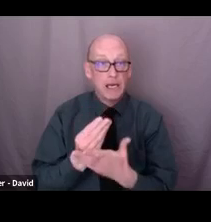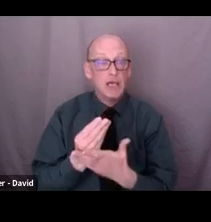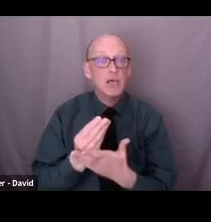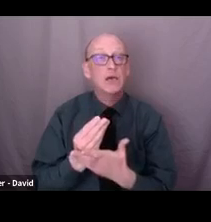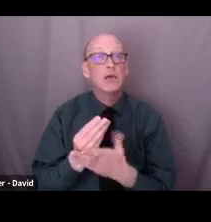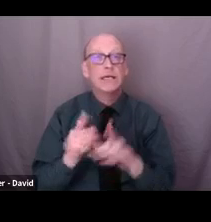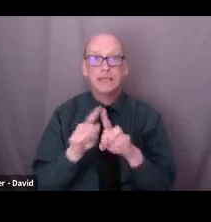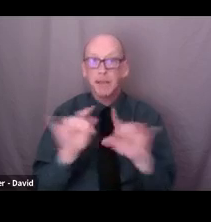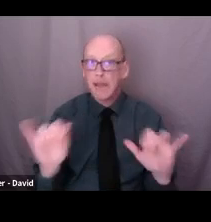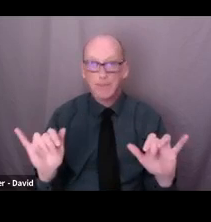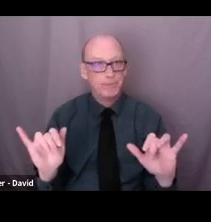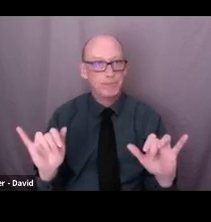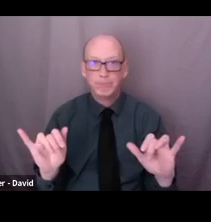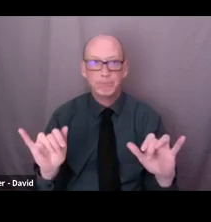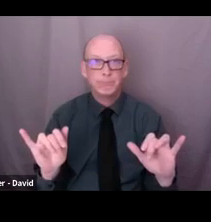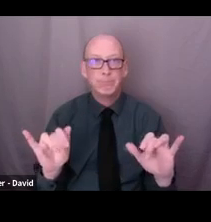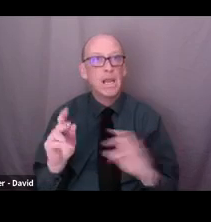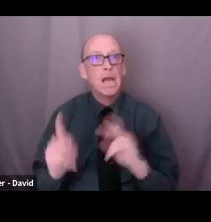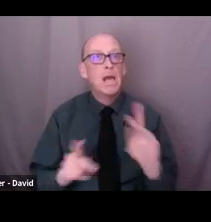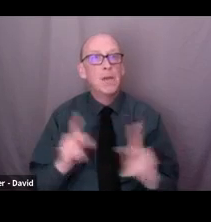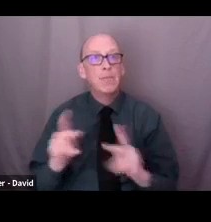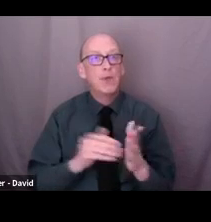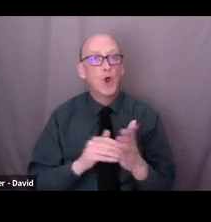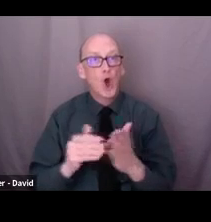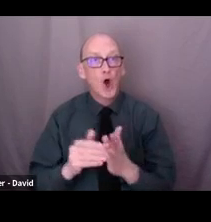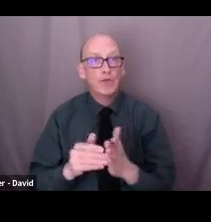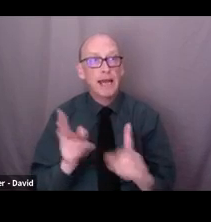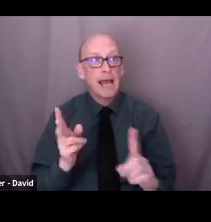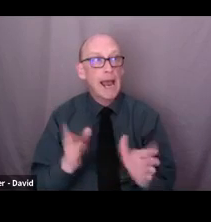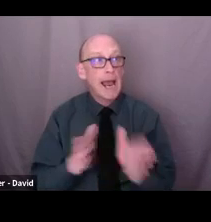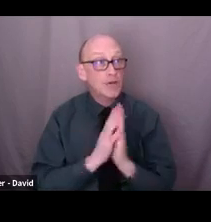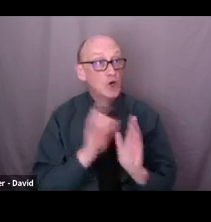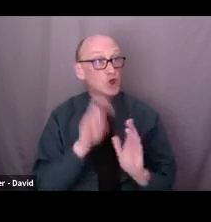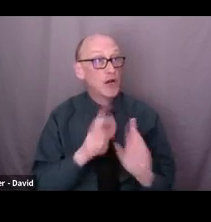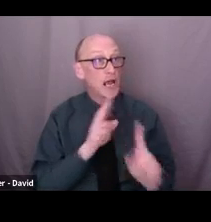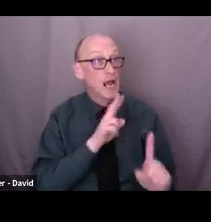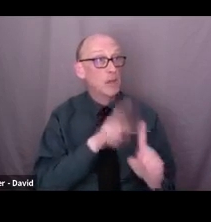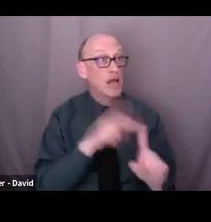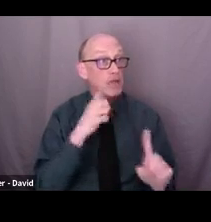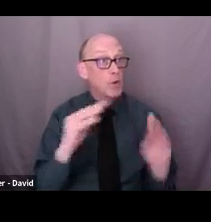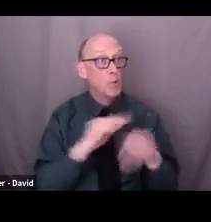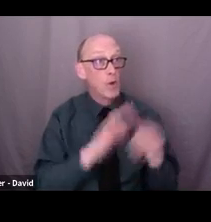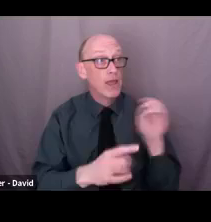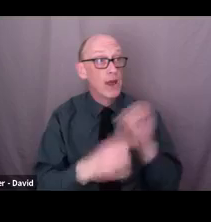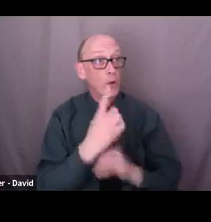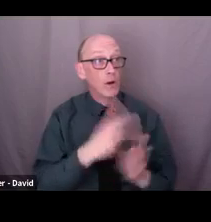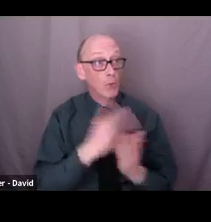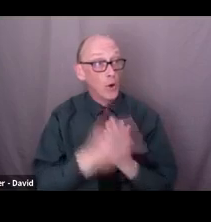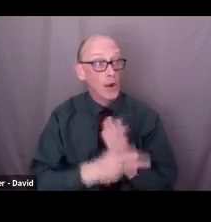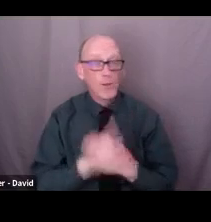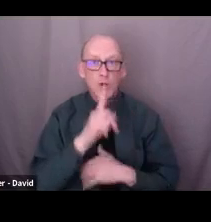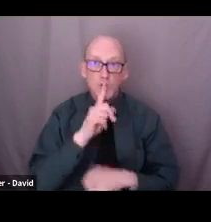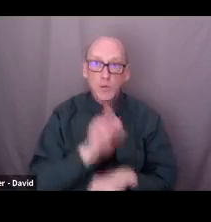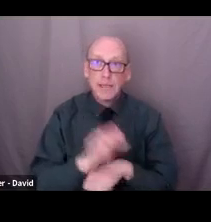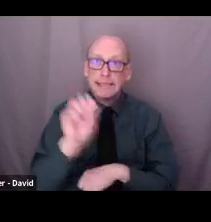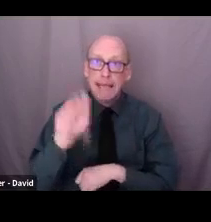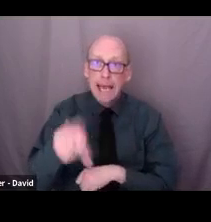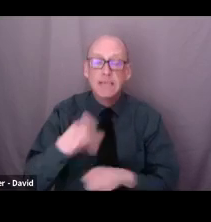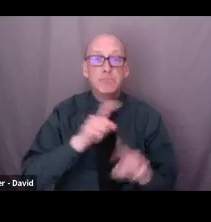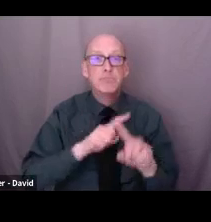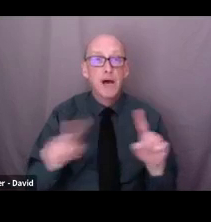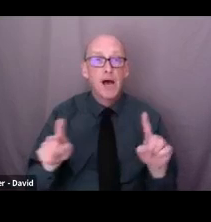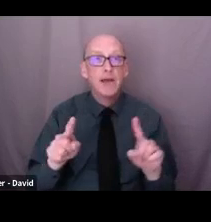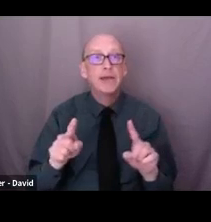at the same time. People often ask, should I apply for multiple programs? You absolutely should apply for multiple programs, but